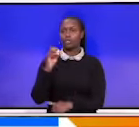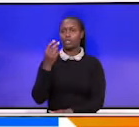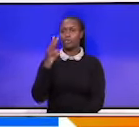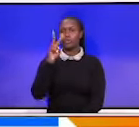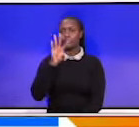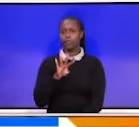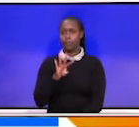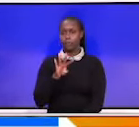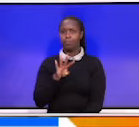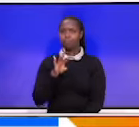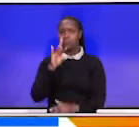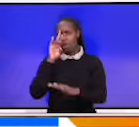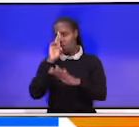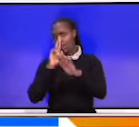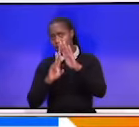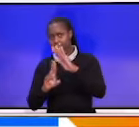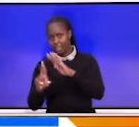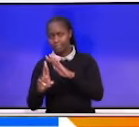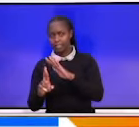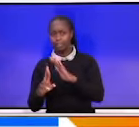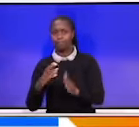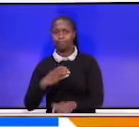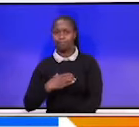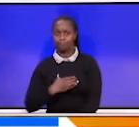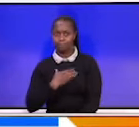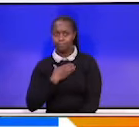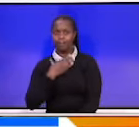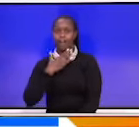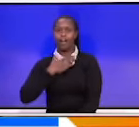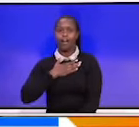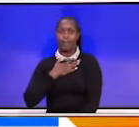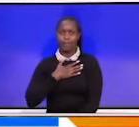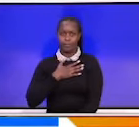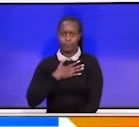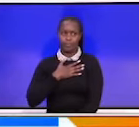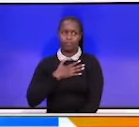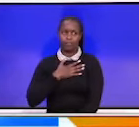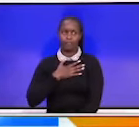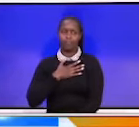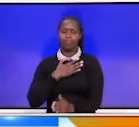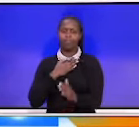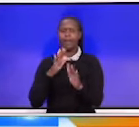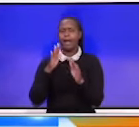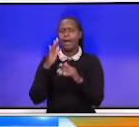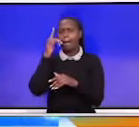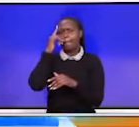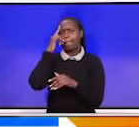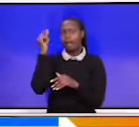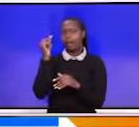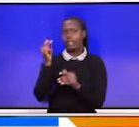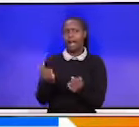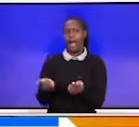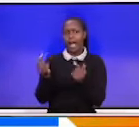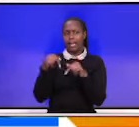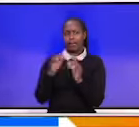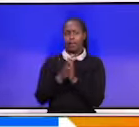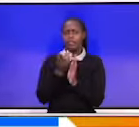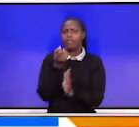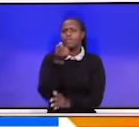2024. With due respect, our chief guest, I want to take, just because I came with some few envelopes